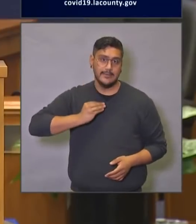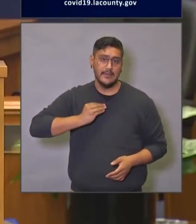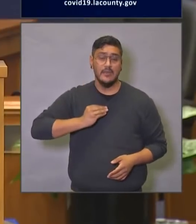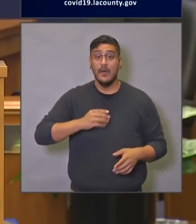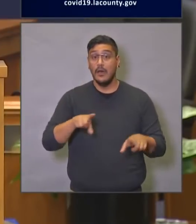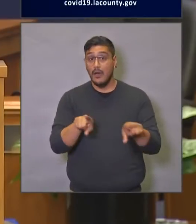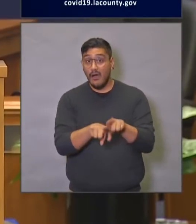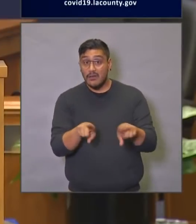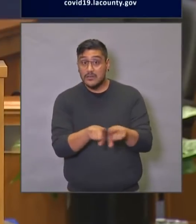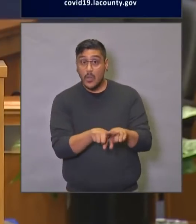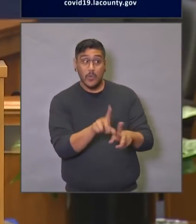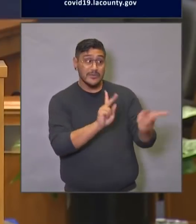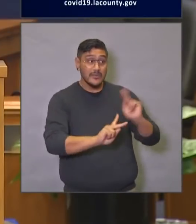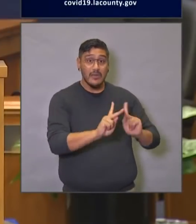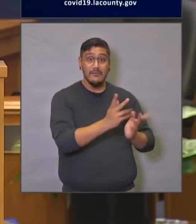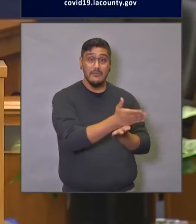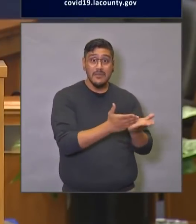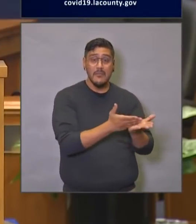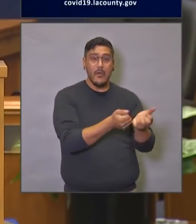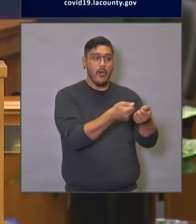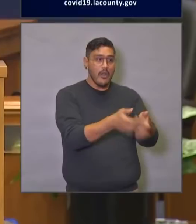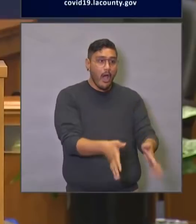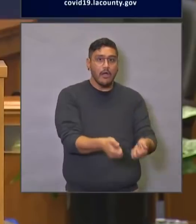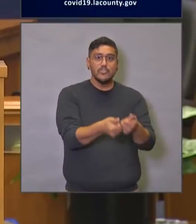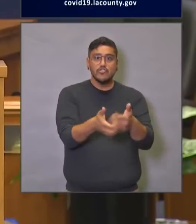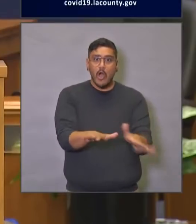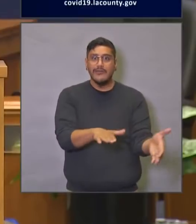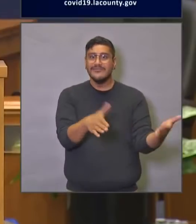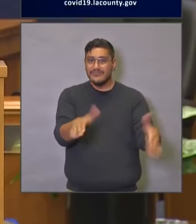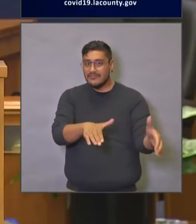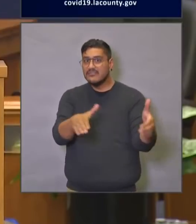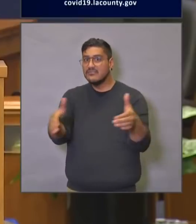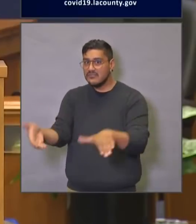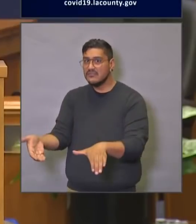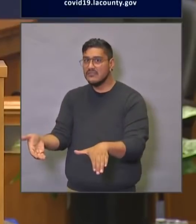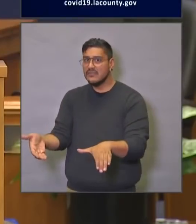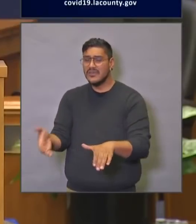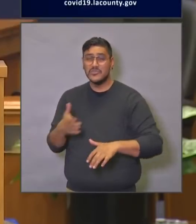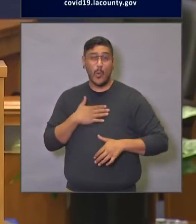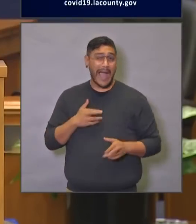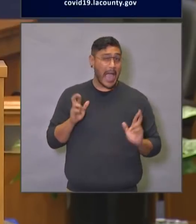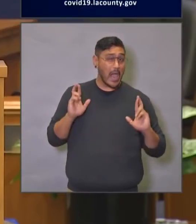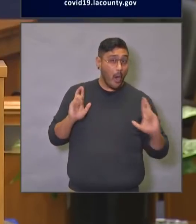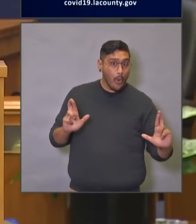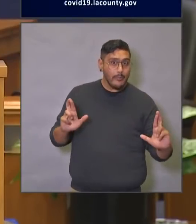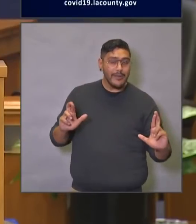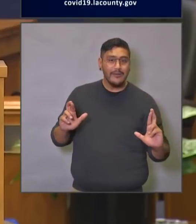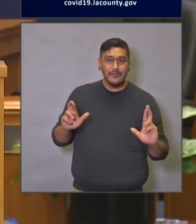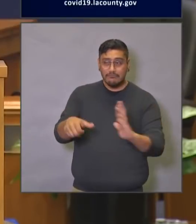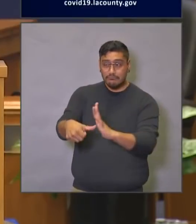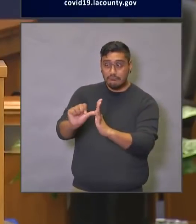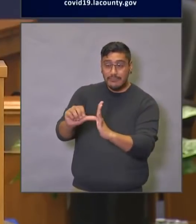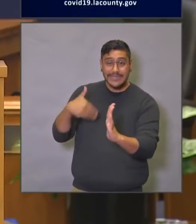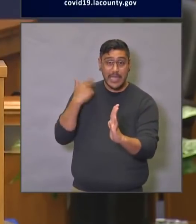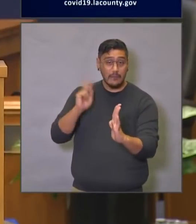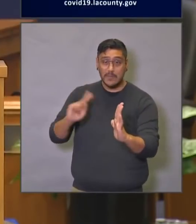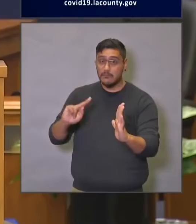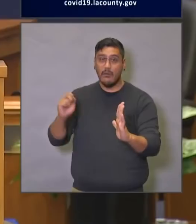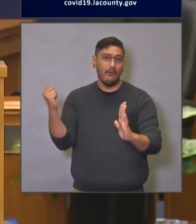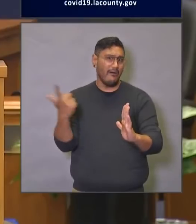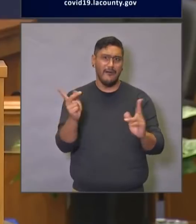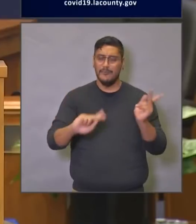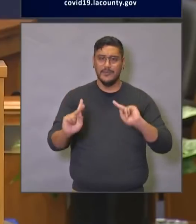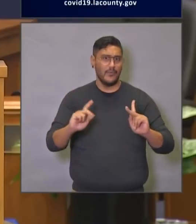loss that some people are living with. So, my hope is that young people understand, like, we're all in this together. This is the one time